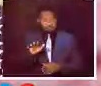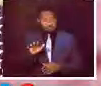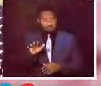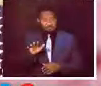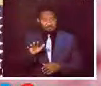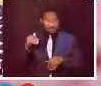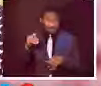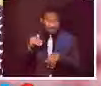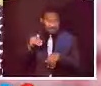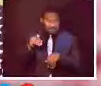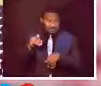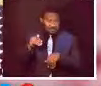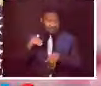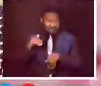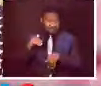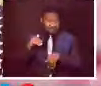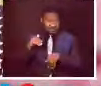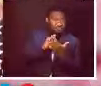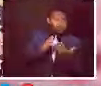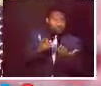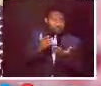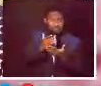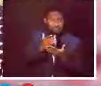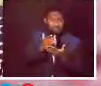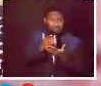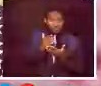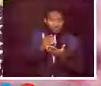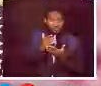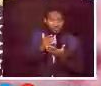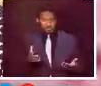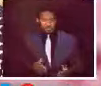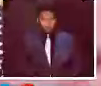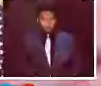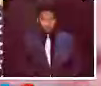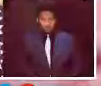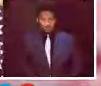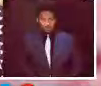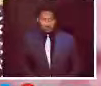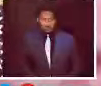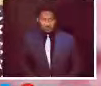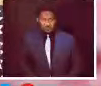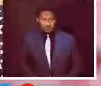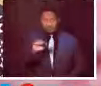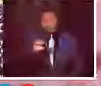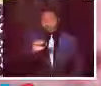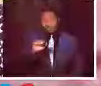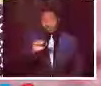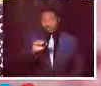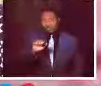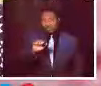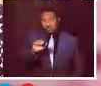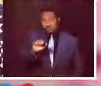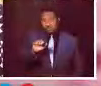whip to approach our colleagues that for some of the committees that we are 0.45, they should at least compromise for